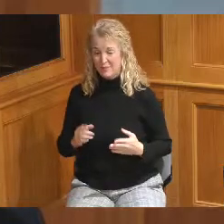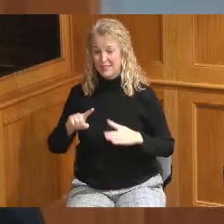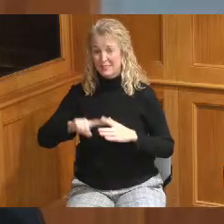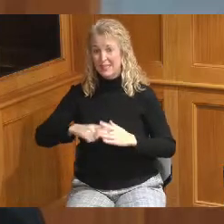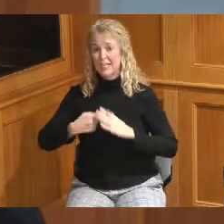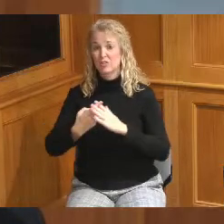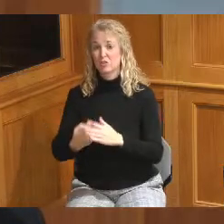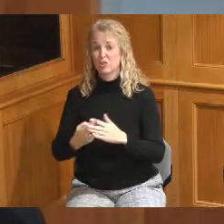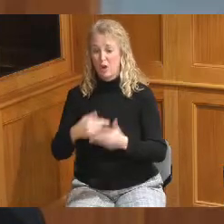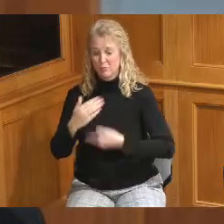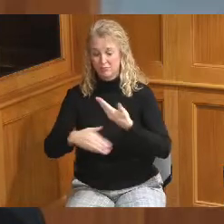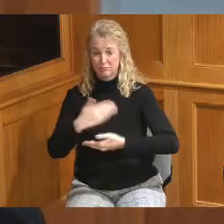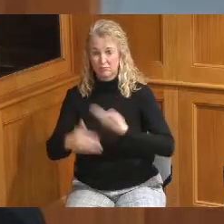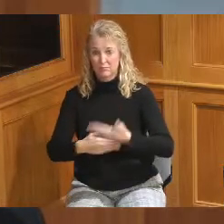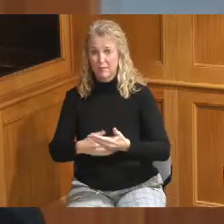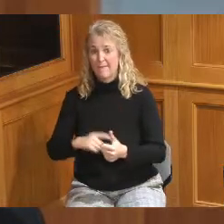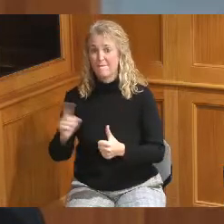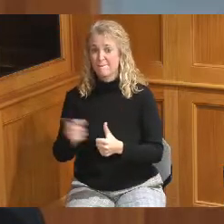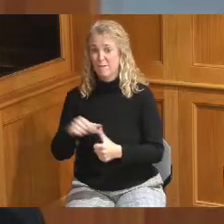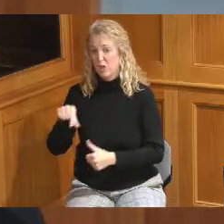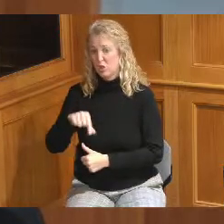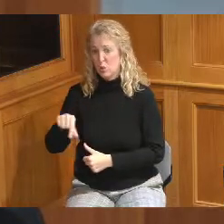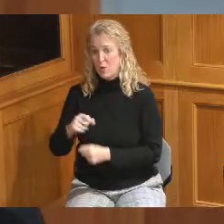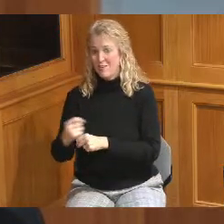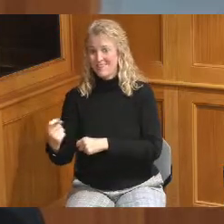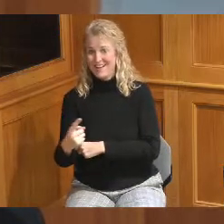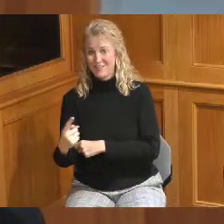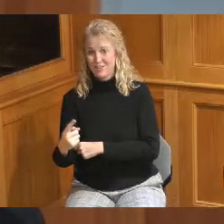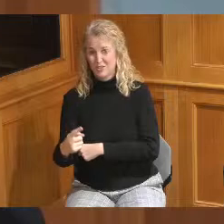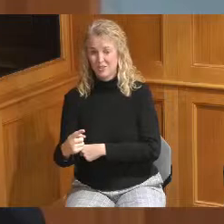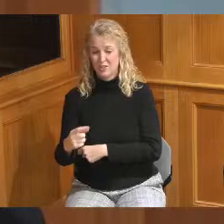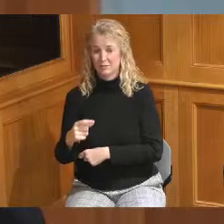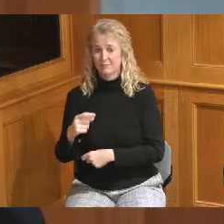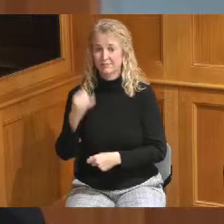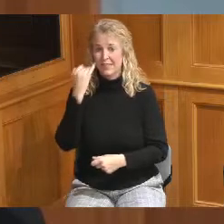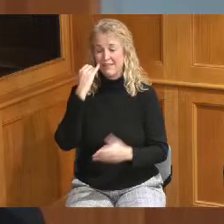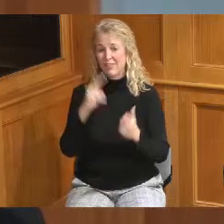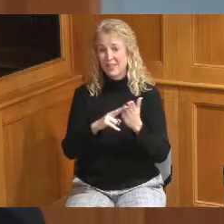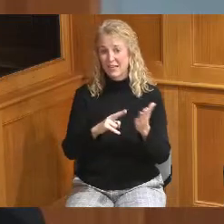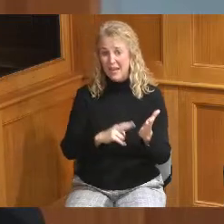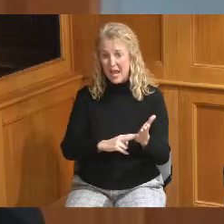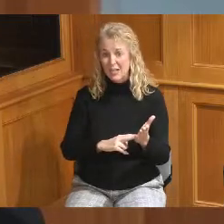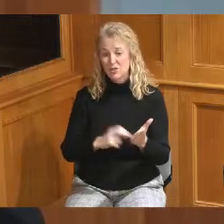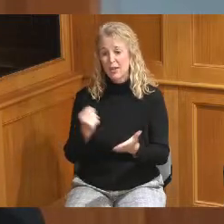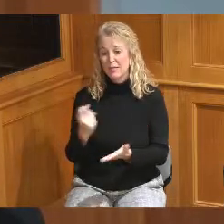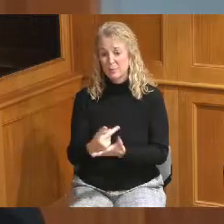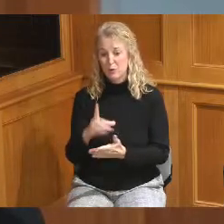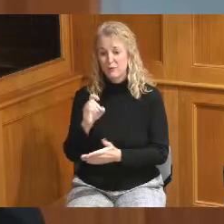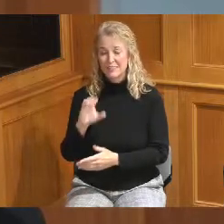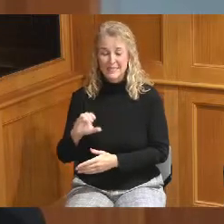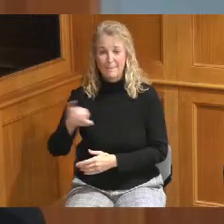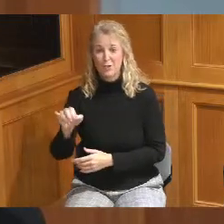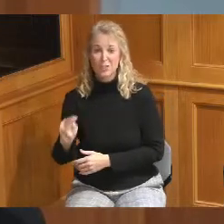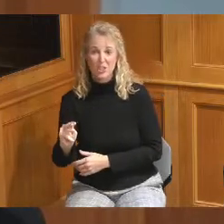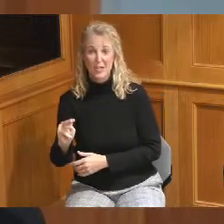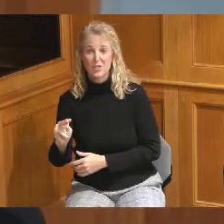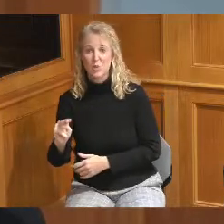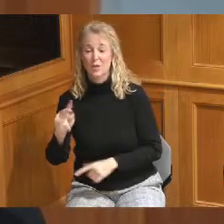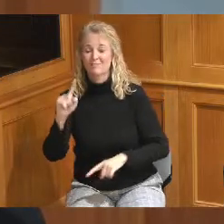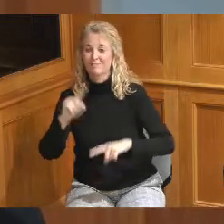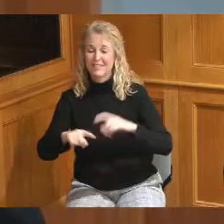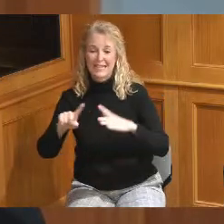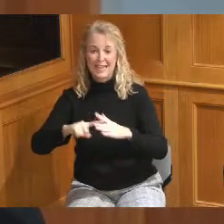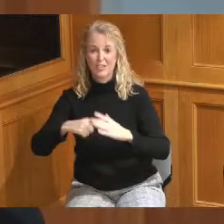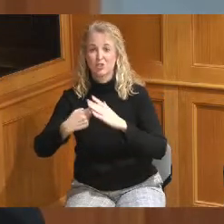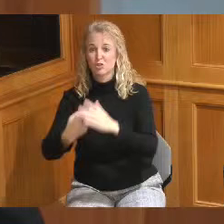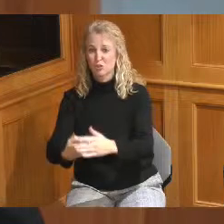start rolling this out in the first quarter versus contract being approved into December or even January and not being able to roll that